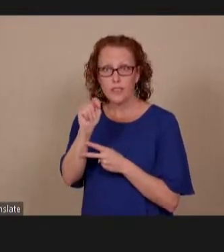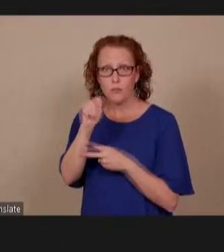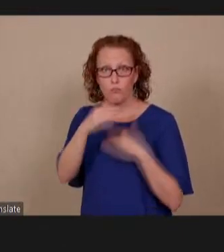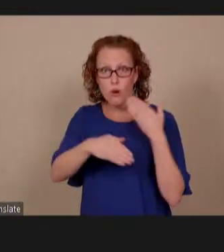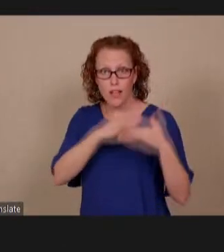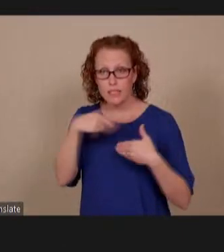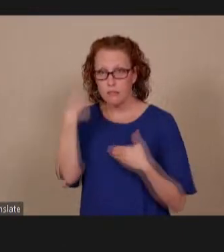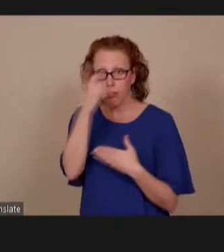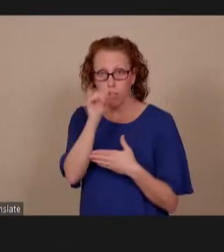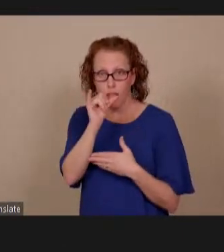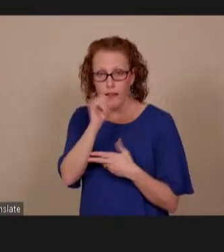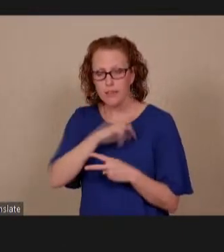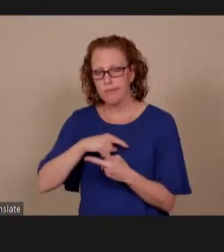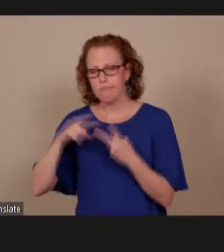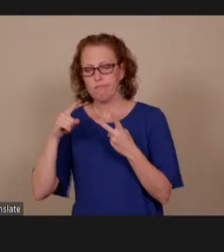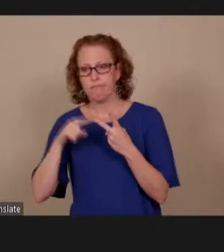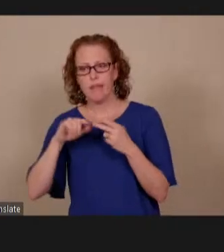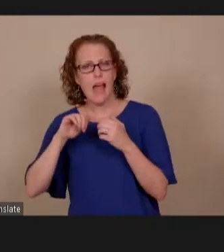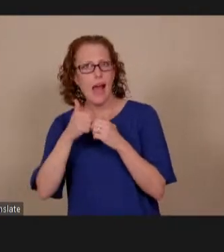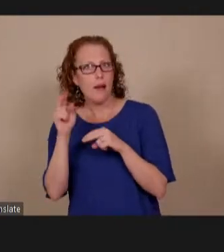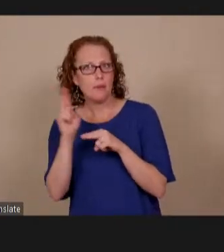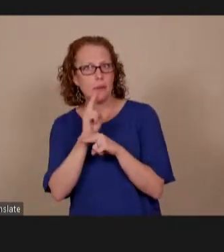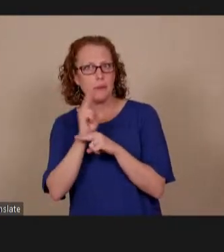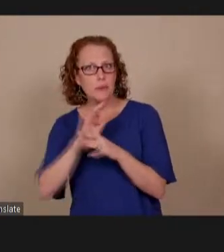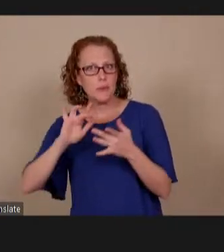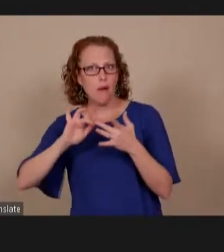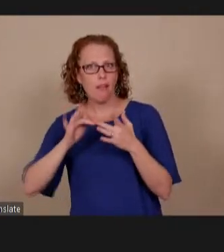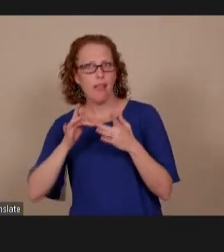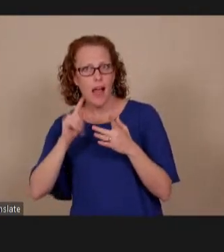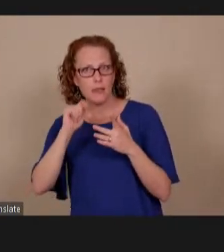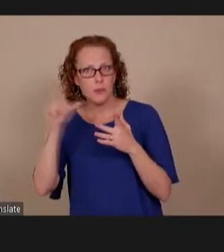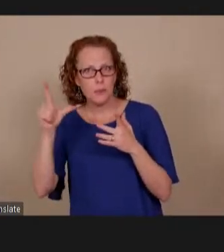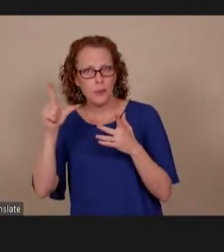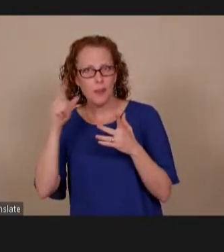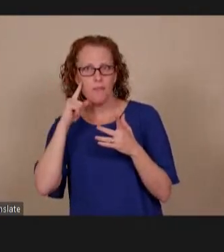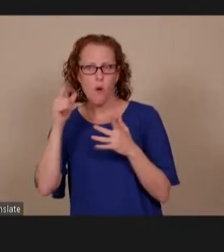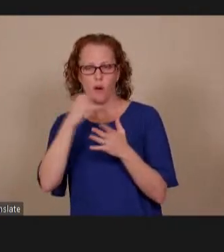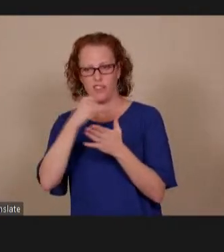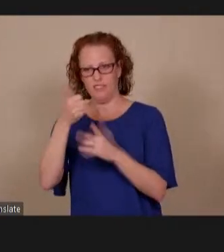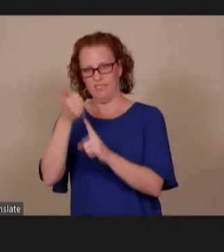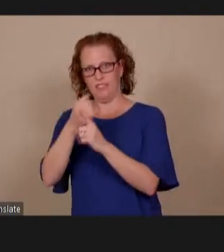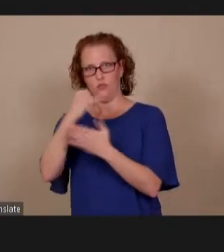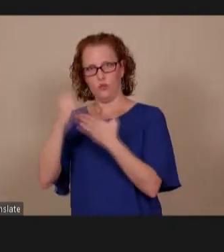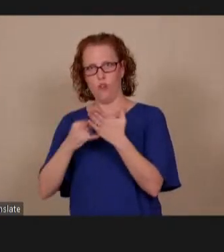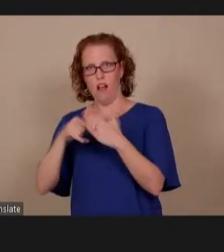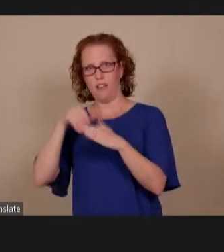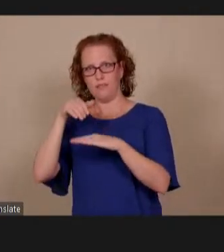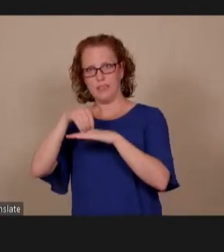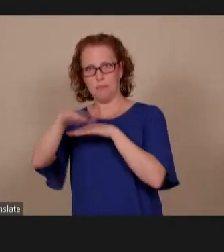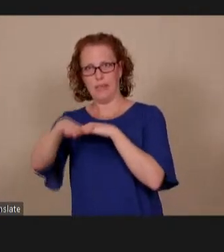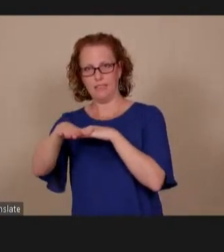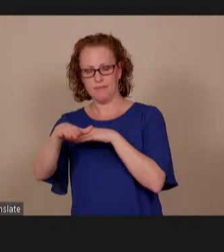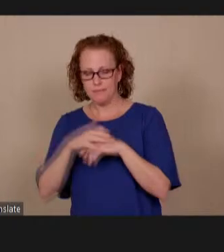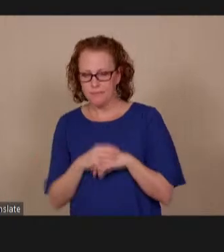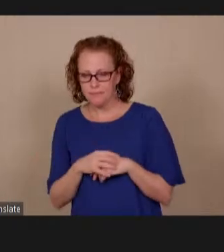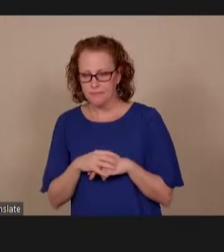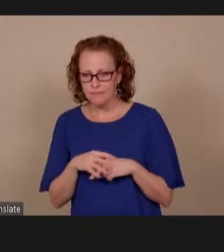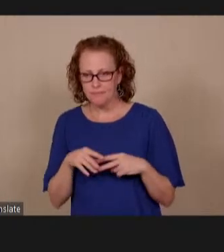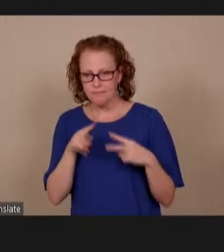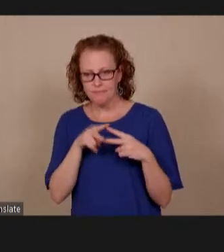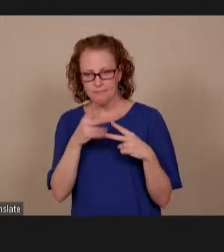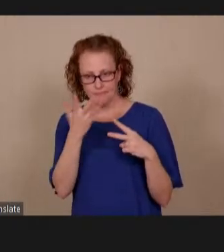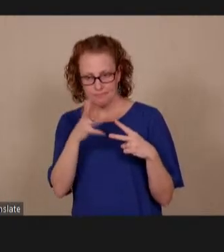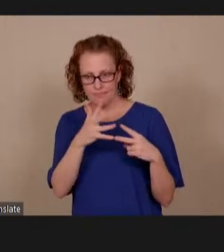use the online mapping tool in order to draw and submit maps. Today, we will go over the